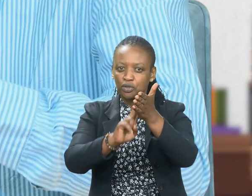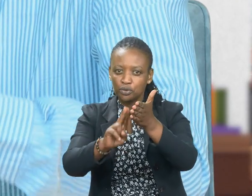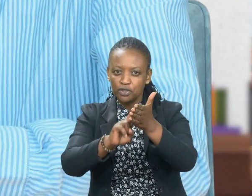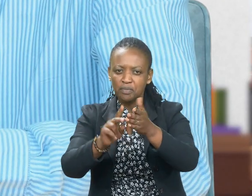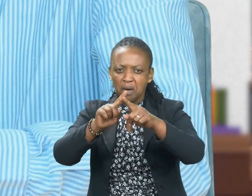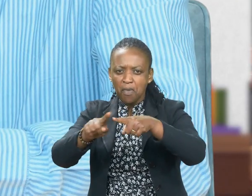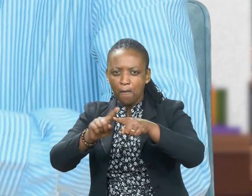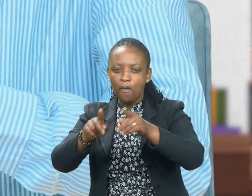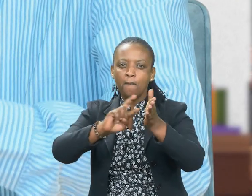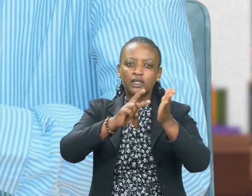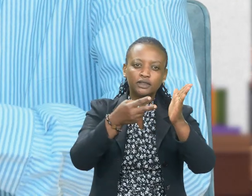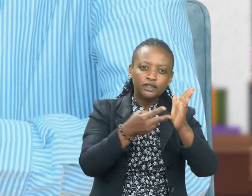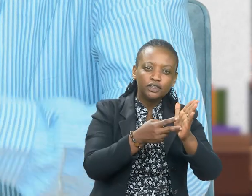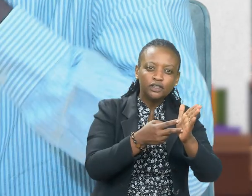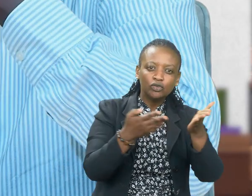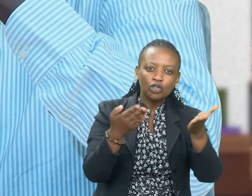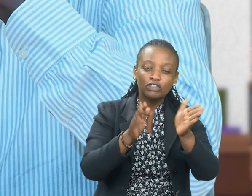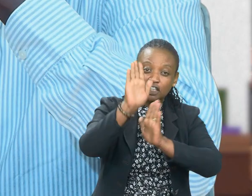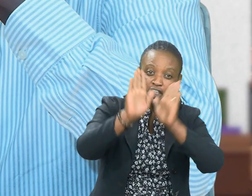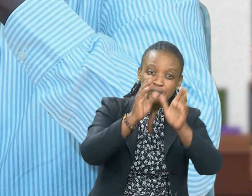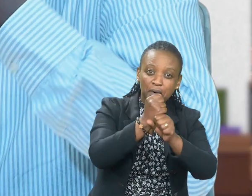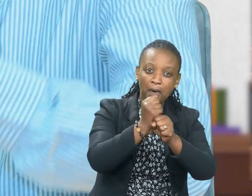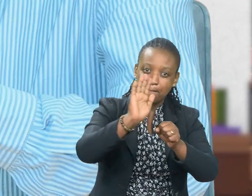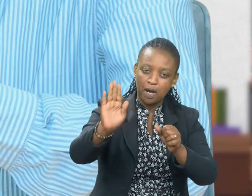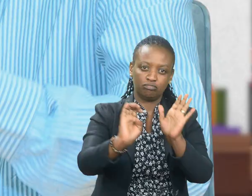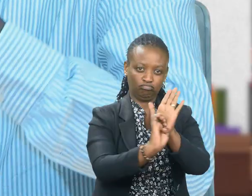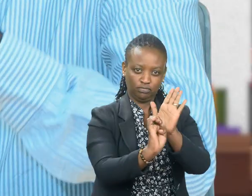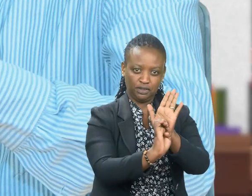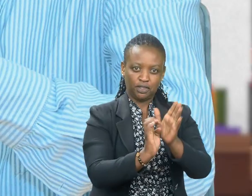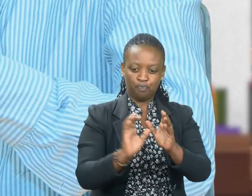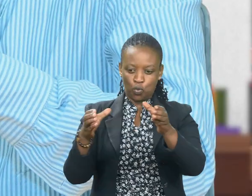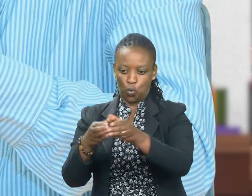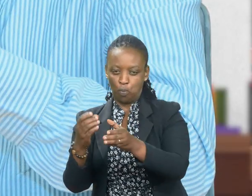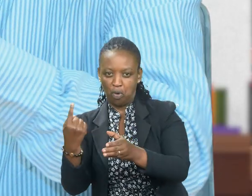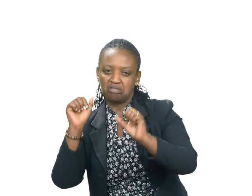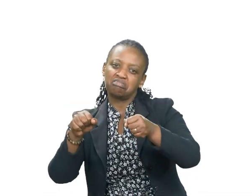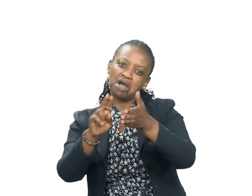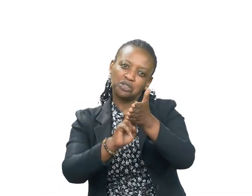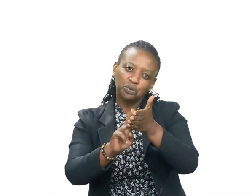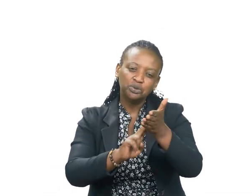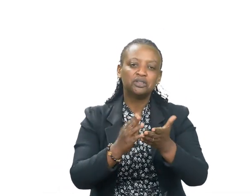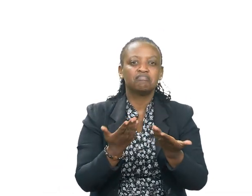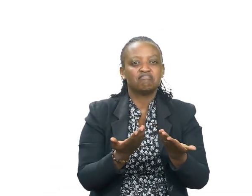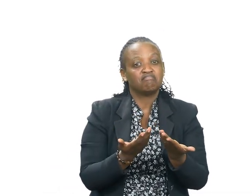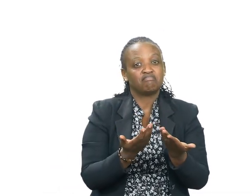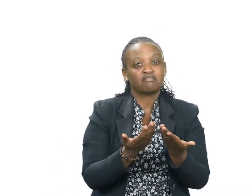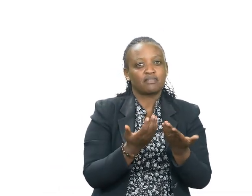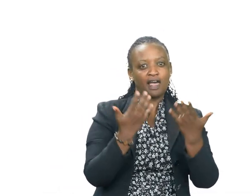to be using multiple means of engagement. For example, one group can use